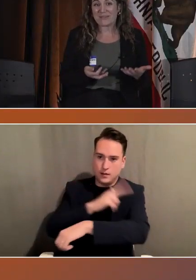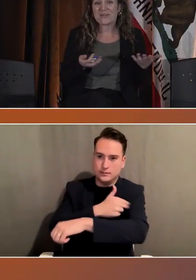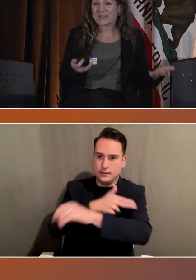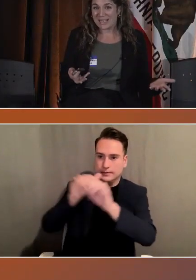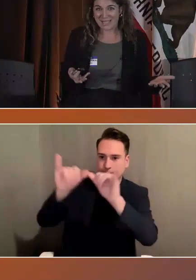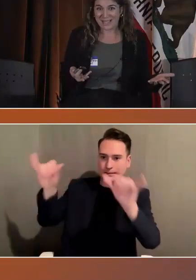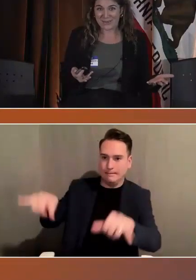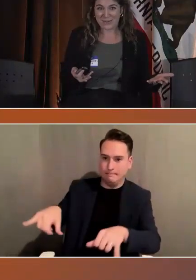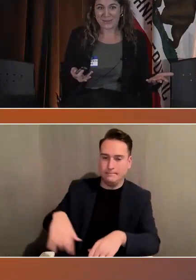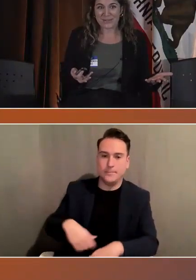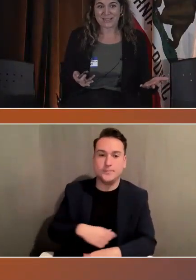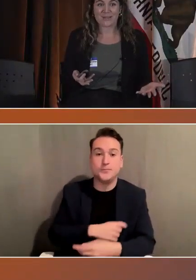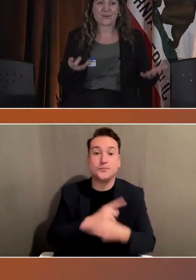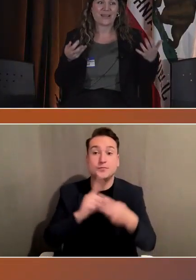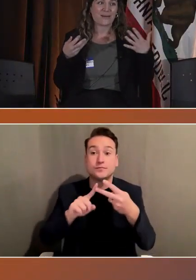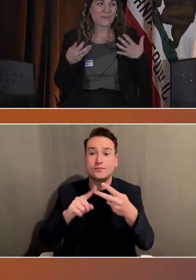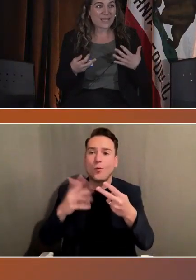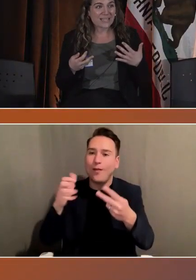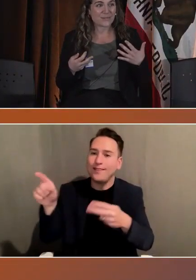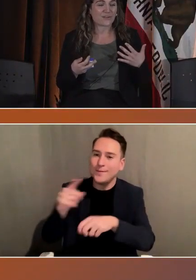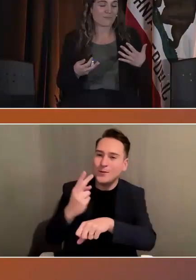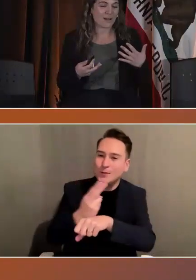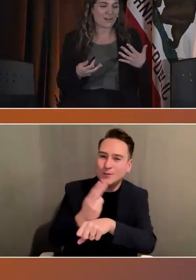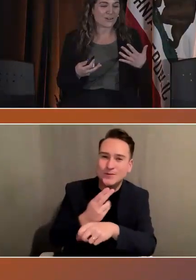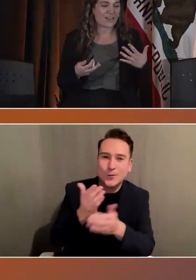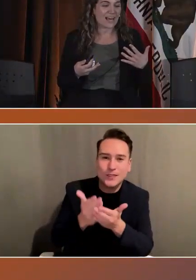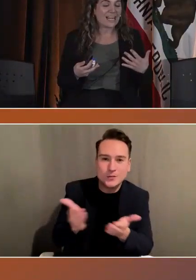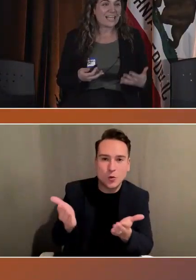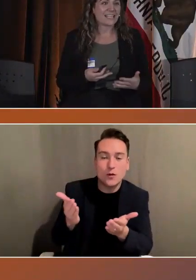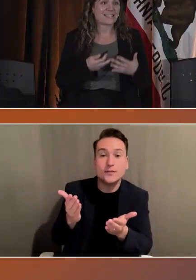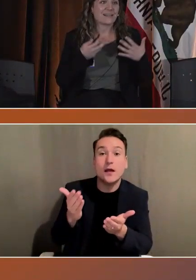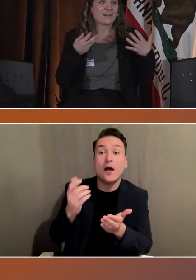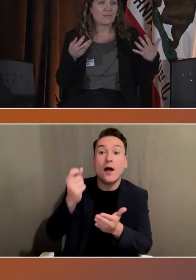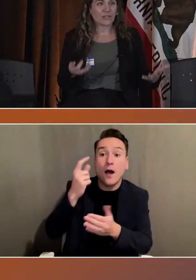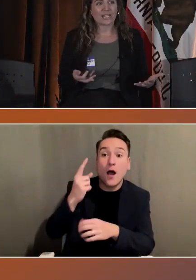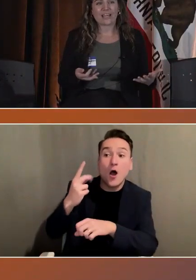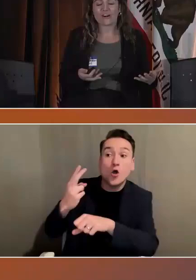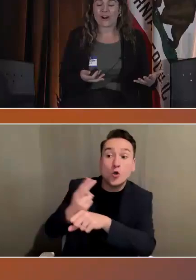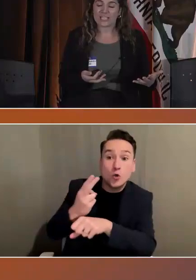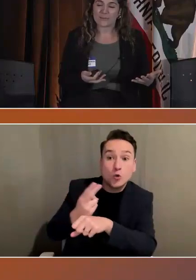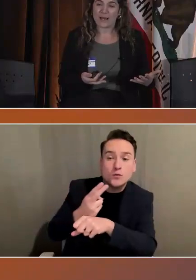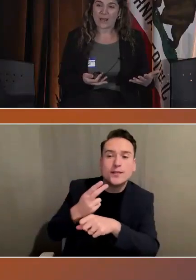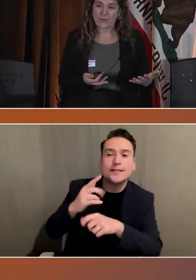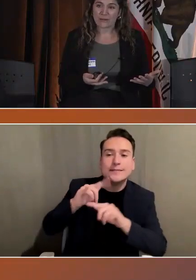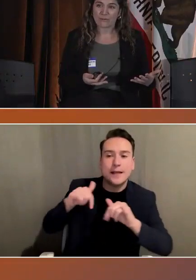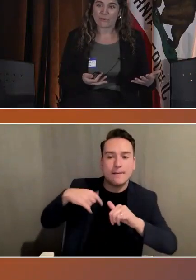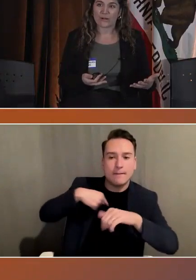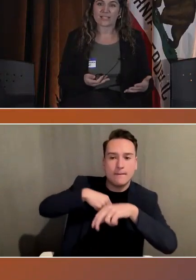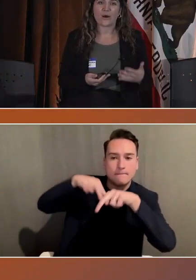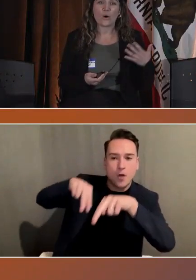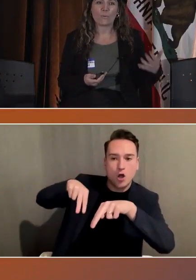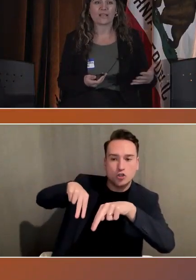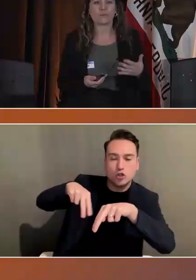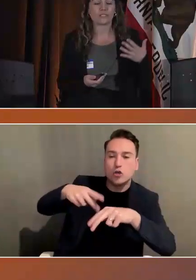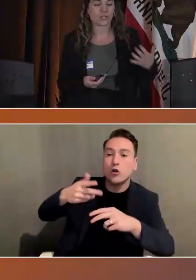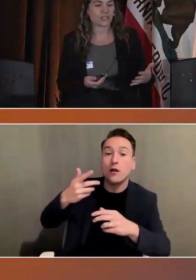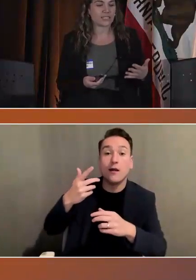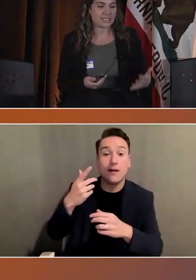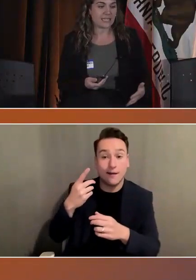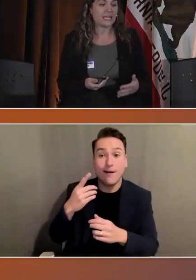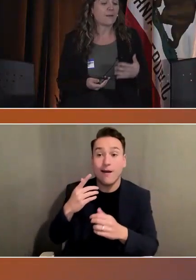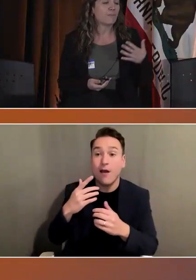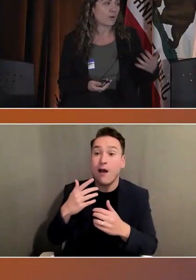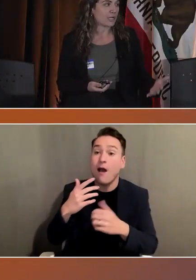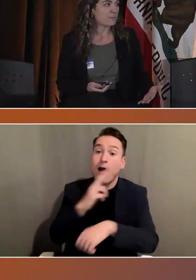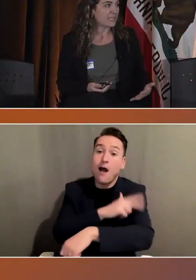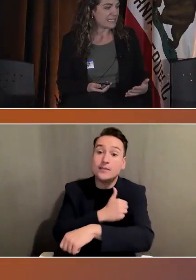them utilizing these resources, and the way that we can sort of monitor that is looking at our hospital equity reports and hoping that we start to